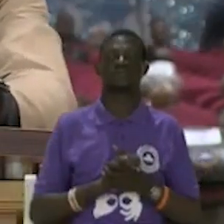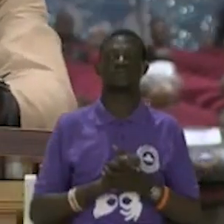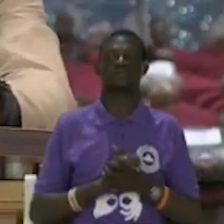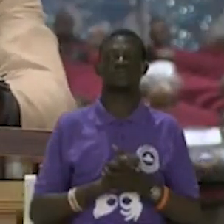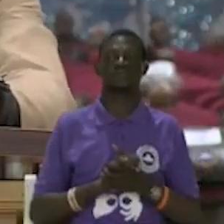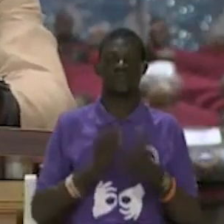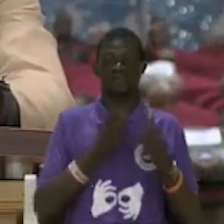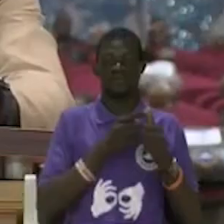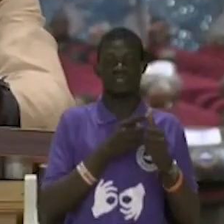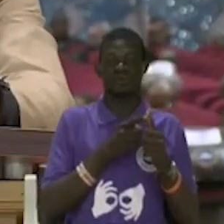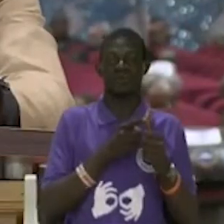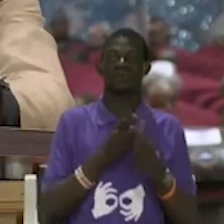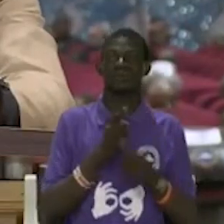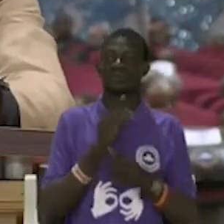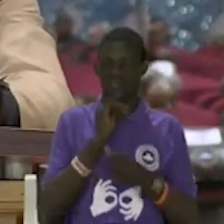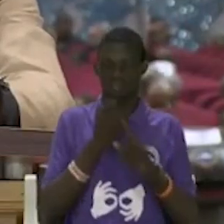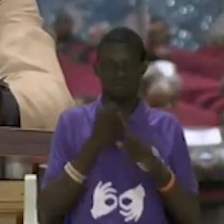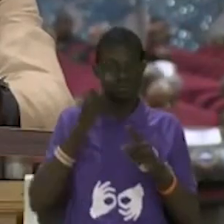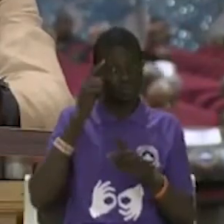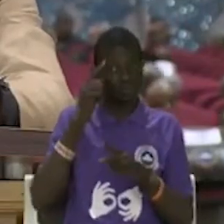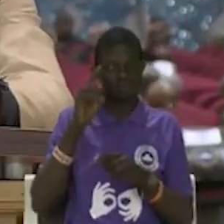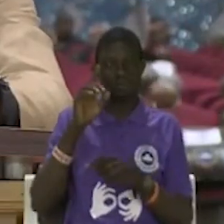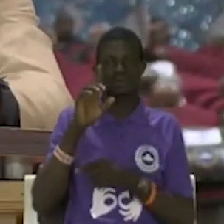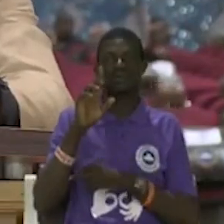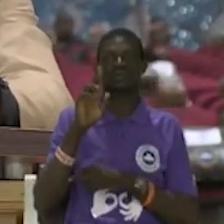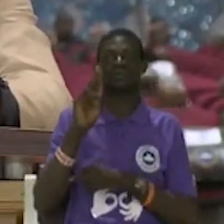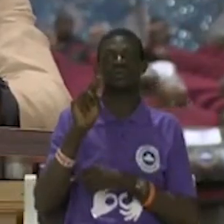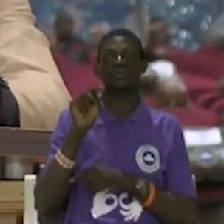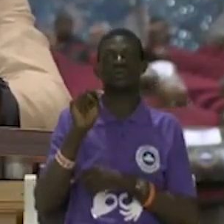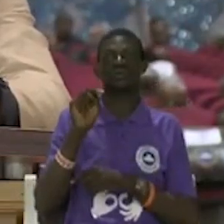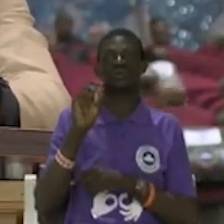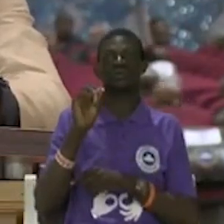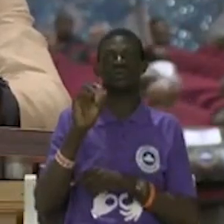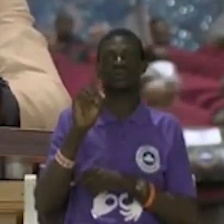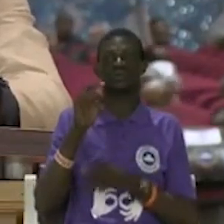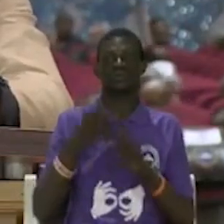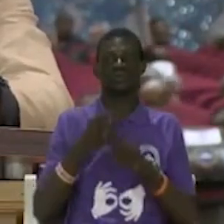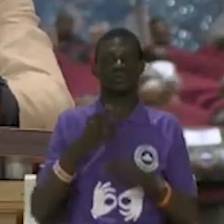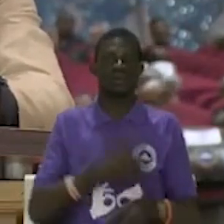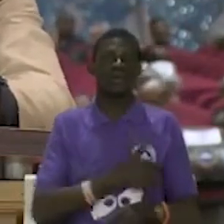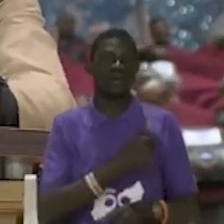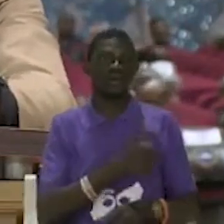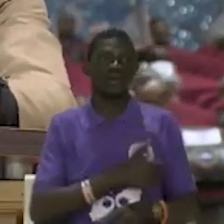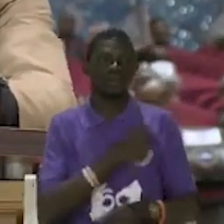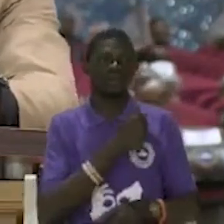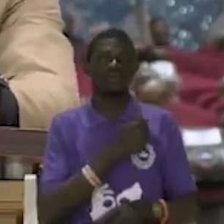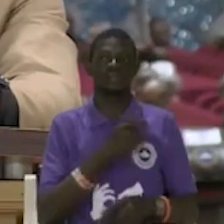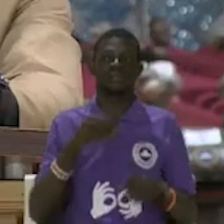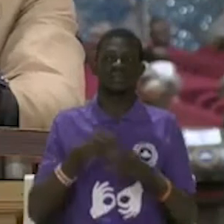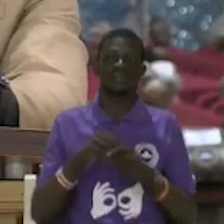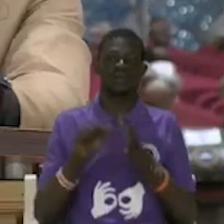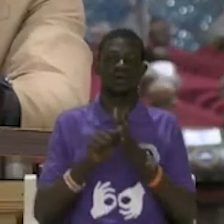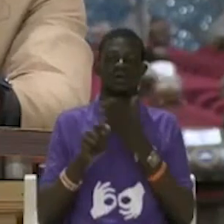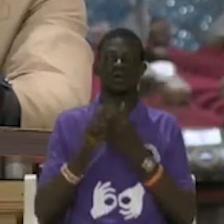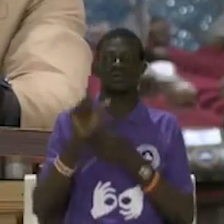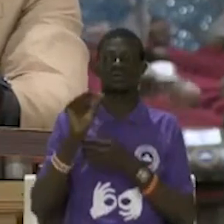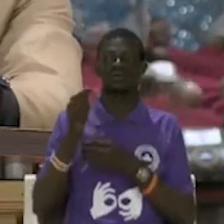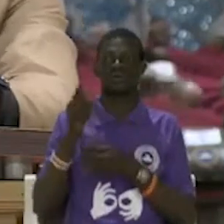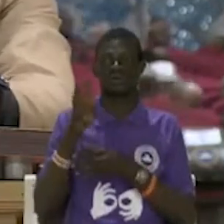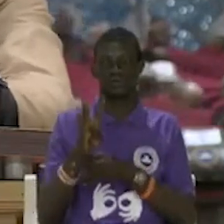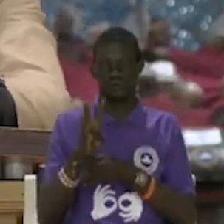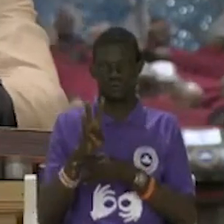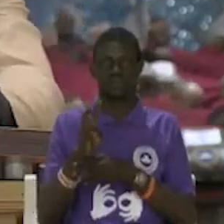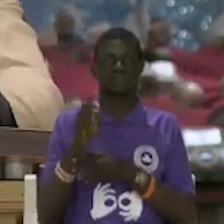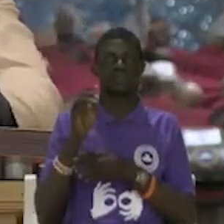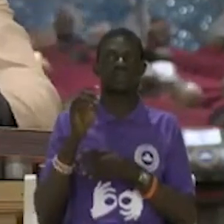The first one here is from Brother Nosa Osadolo from Canada. In August 2024,